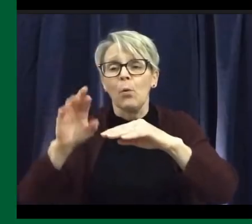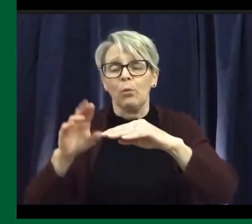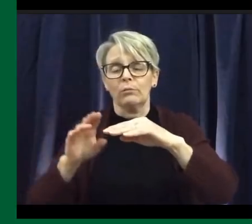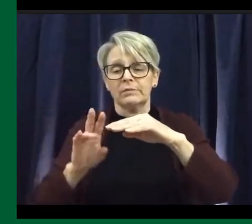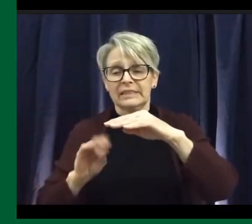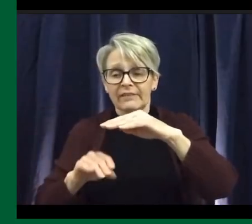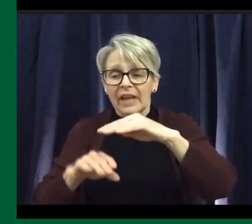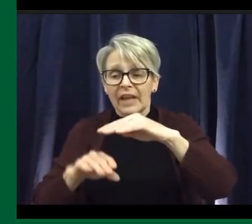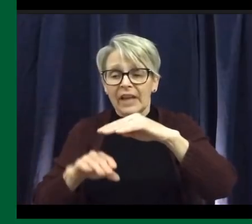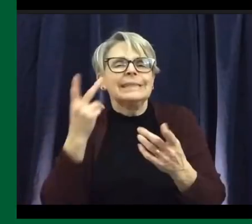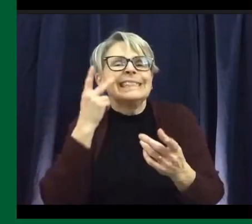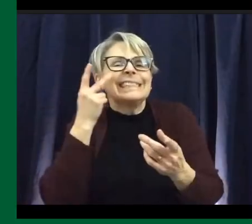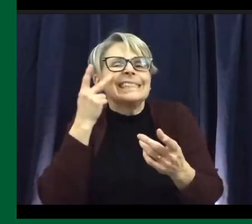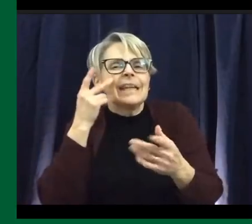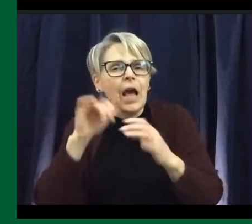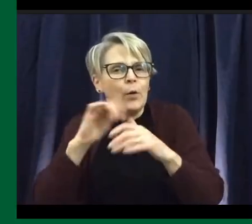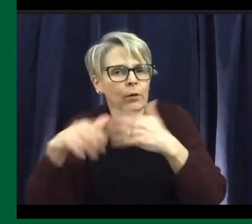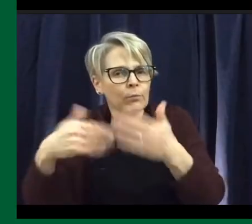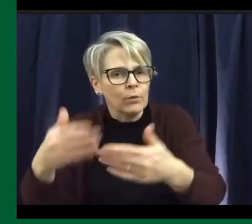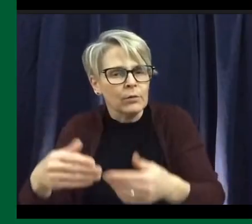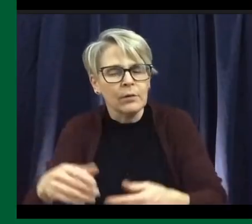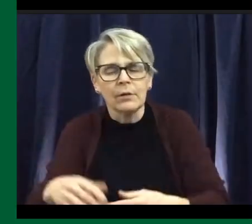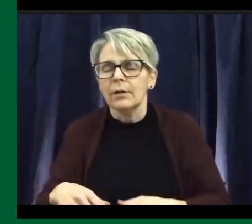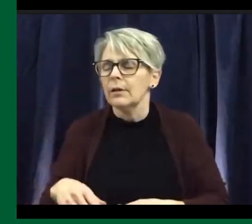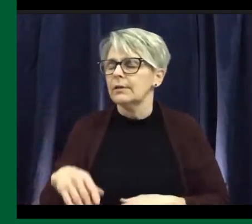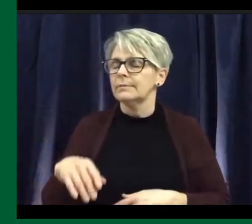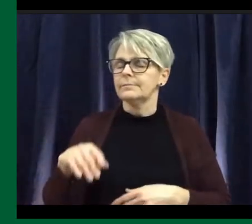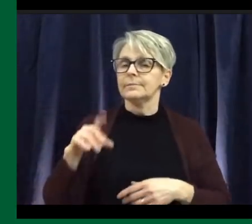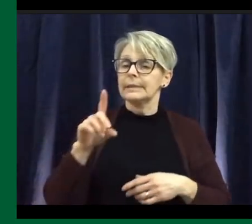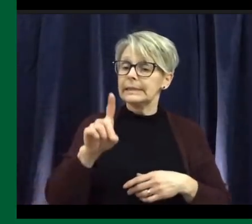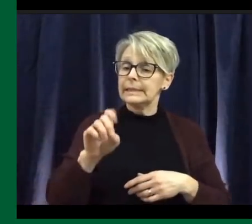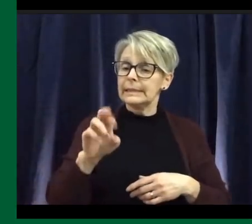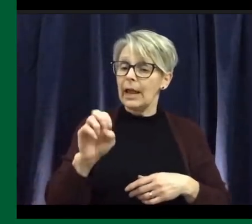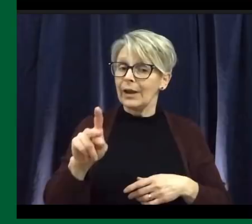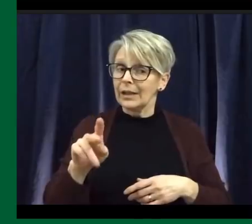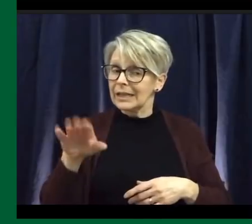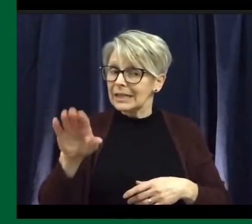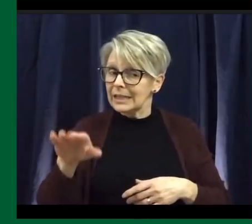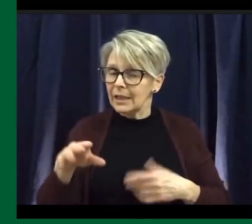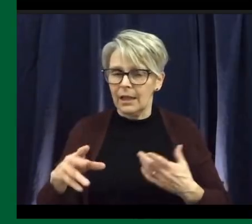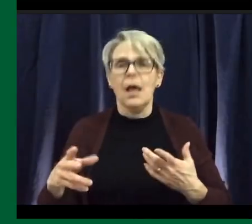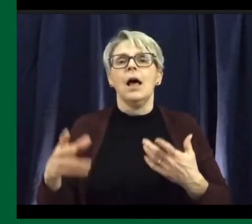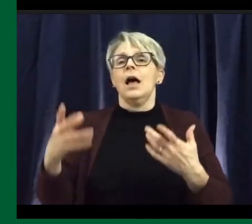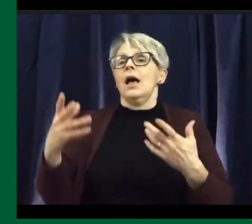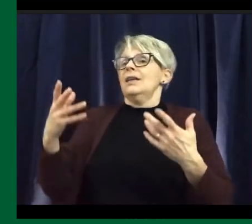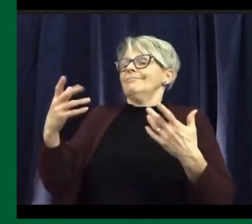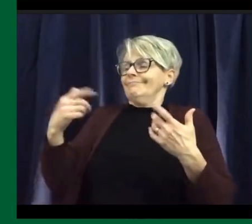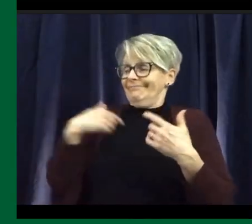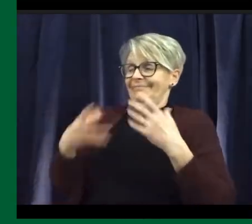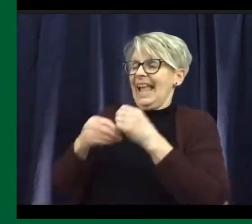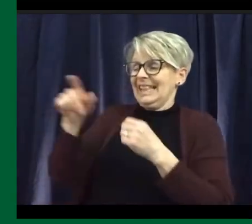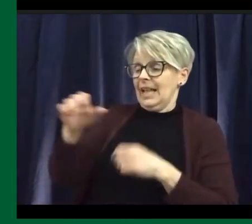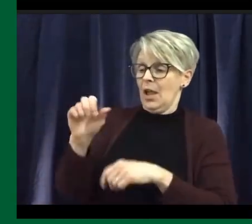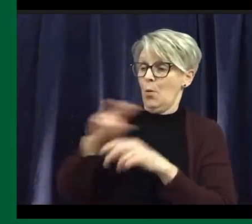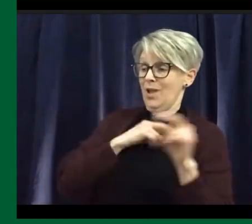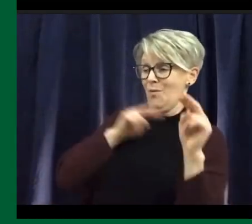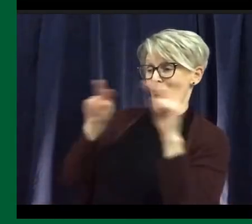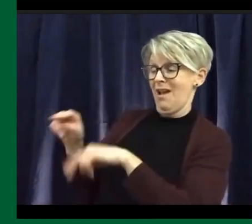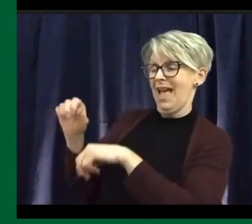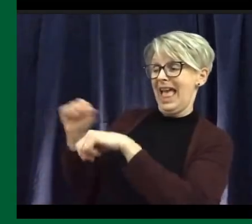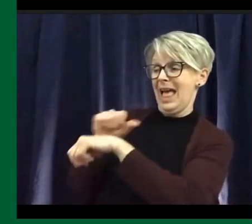I'll just say that, the Alberta experience really provides a bit of insight into some of the key risks of an endeavor like